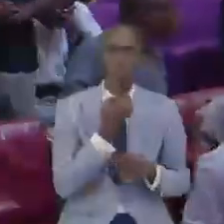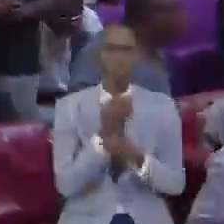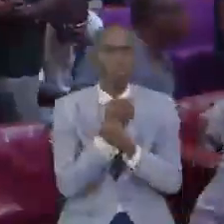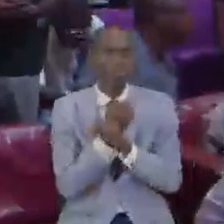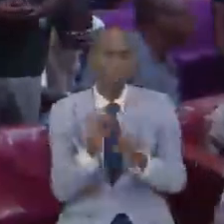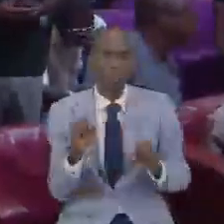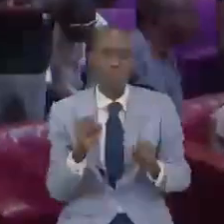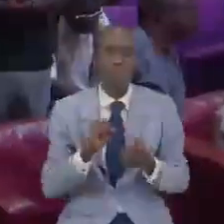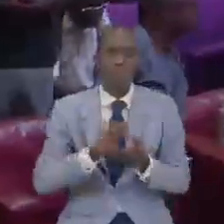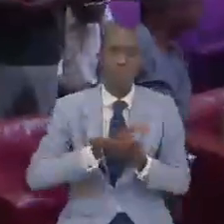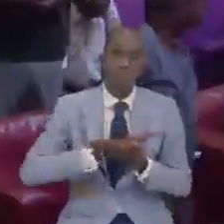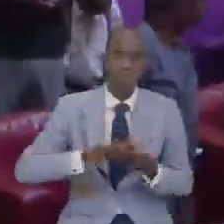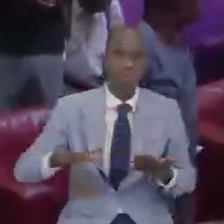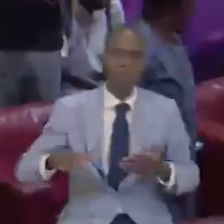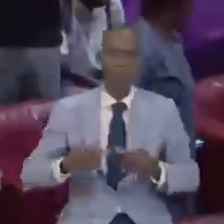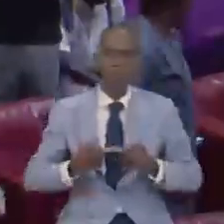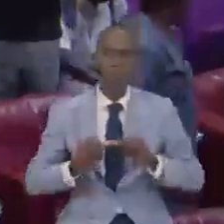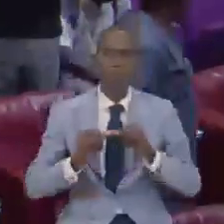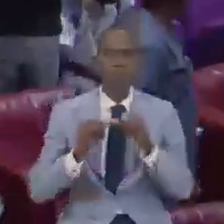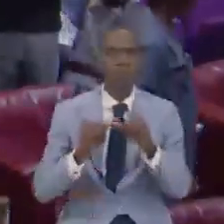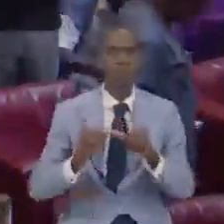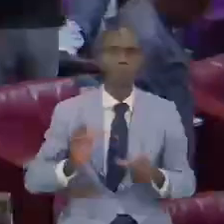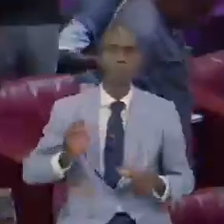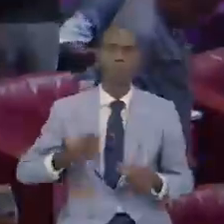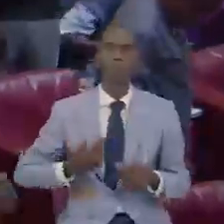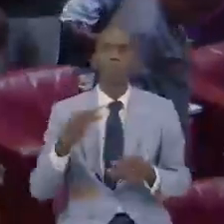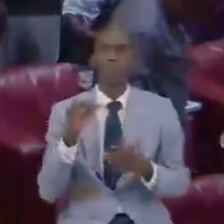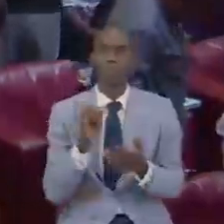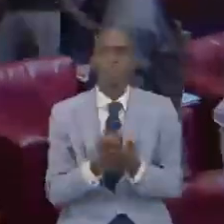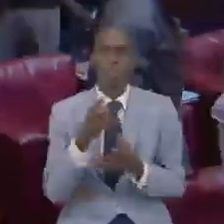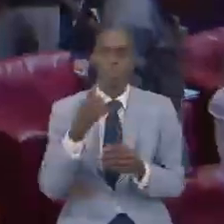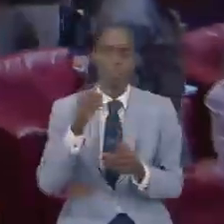a steadfast soul, so that the word of